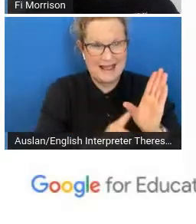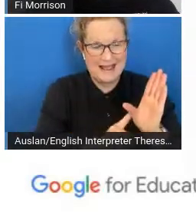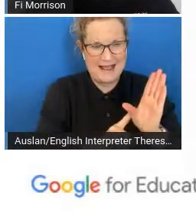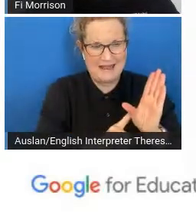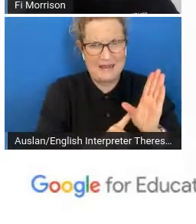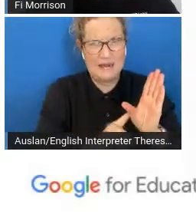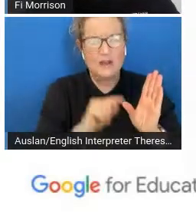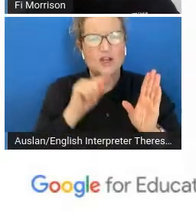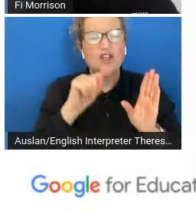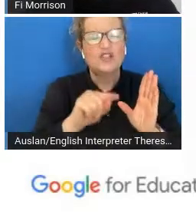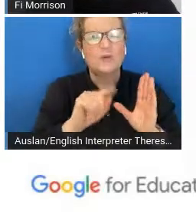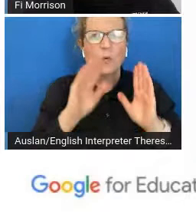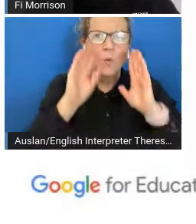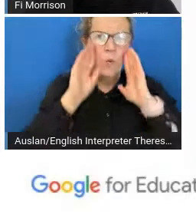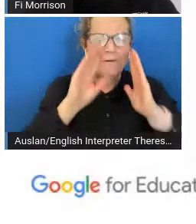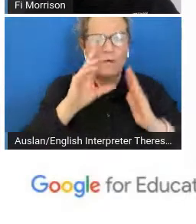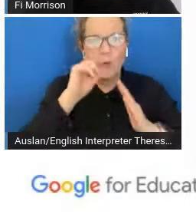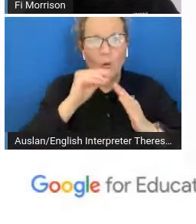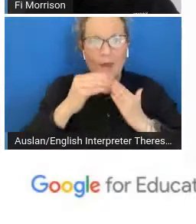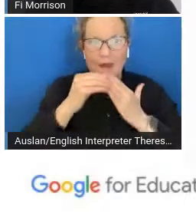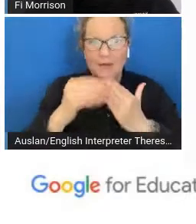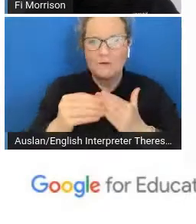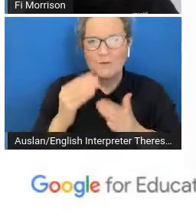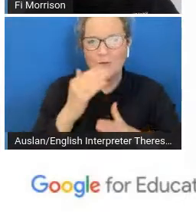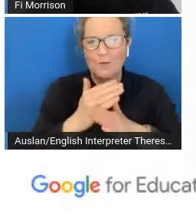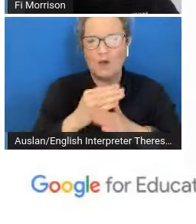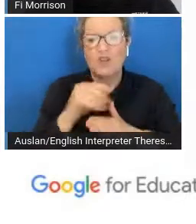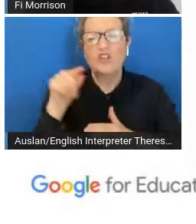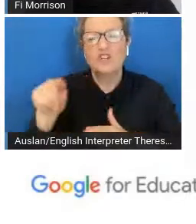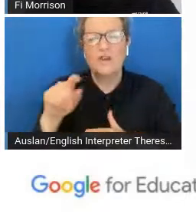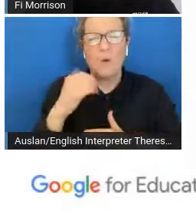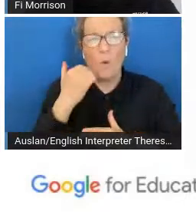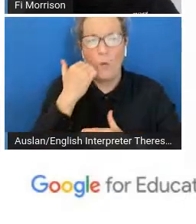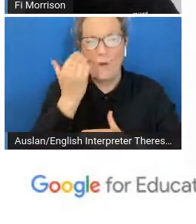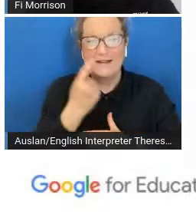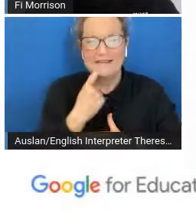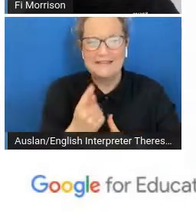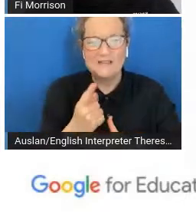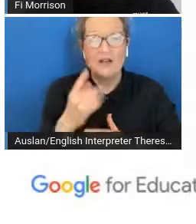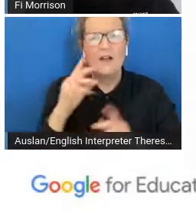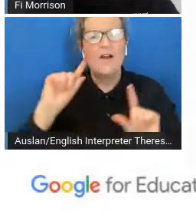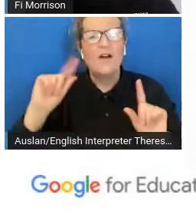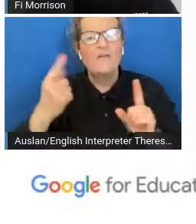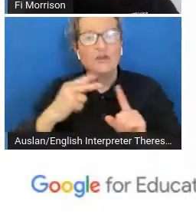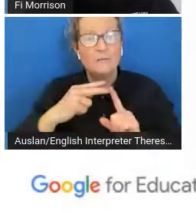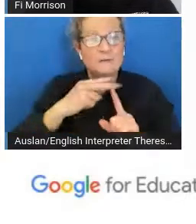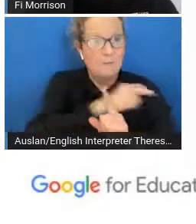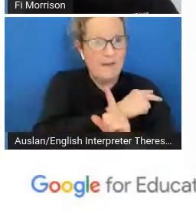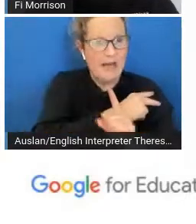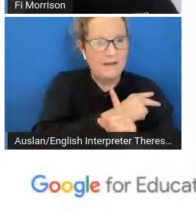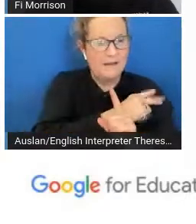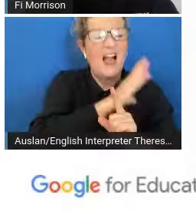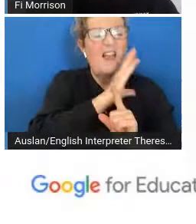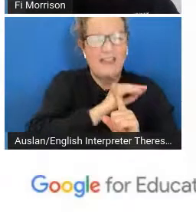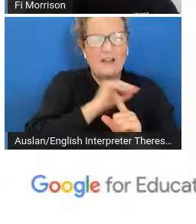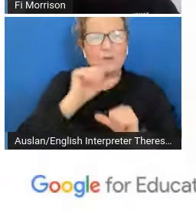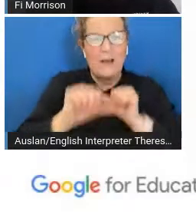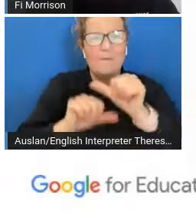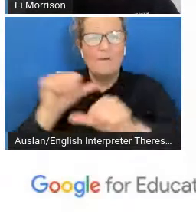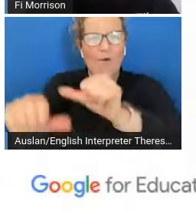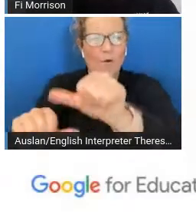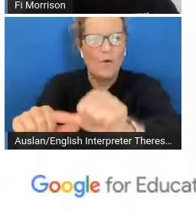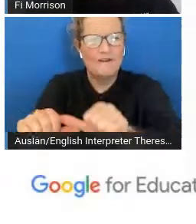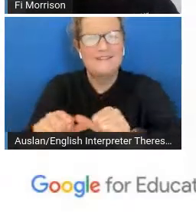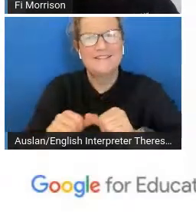in youth leadership. And she always says, you can't go forward without looking back at where you came from. And I totally love